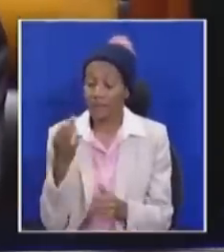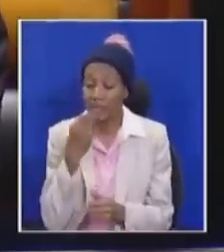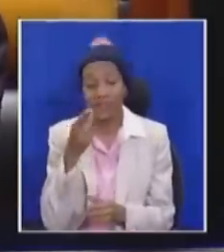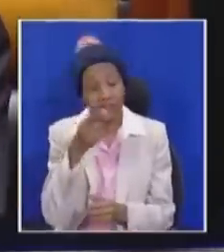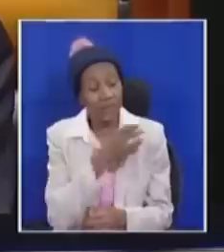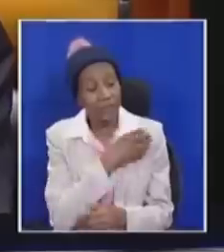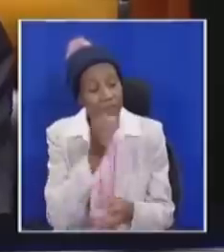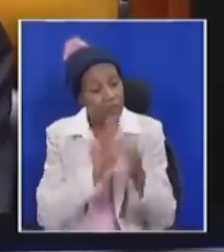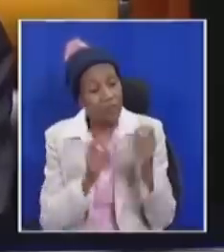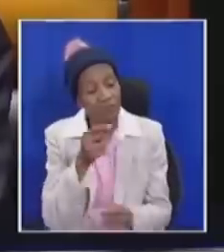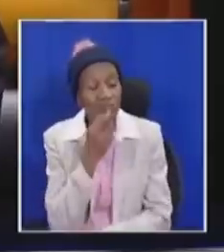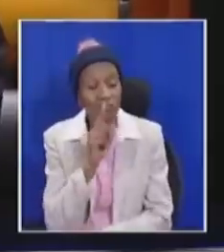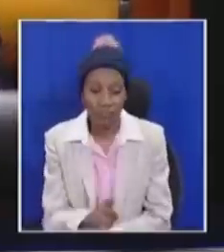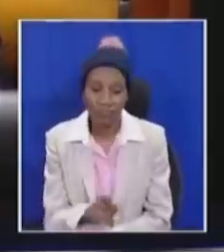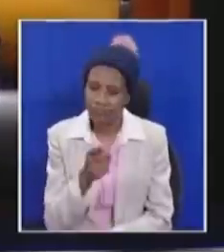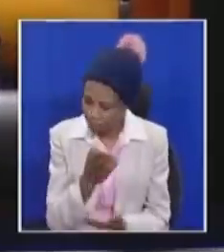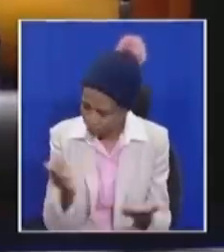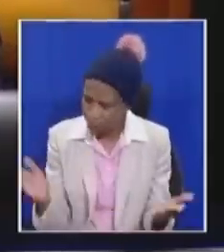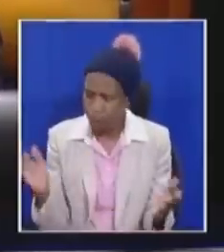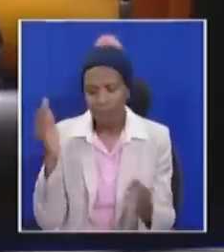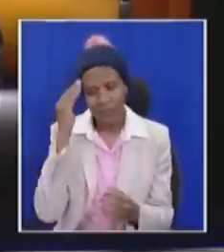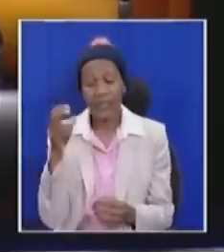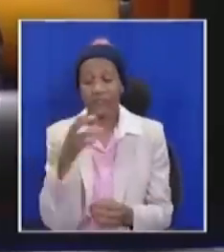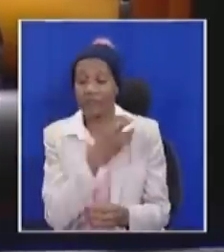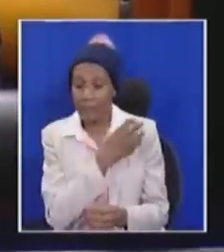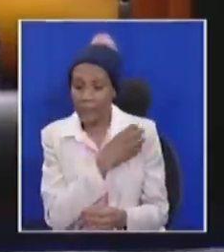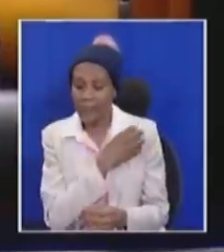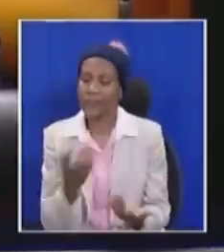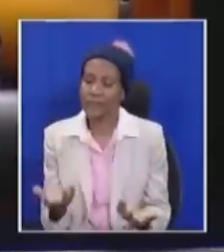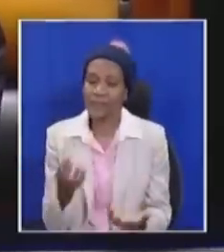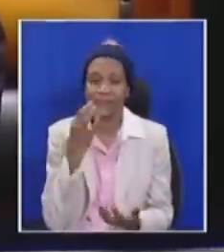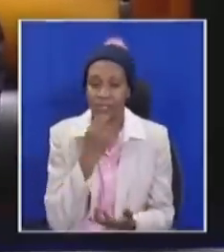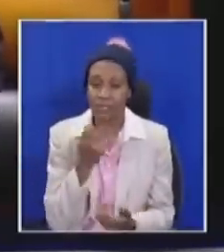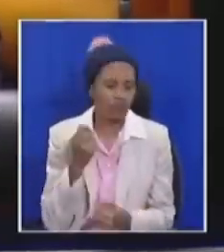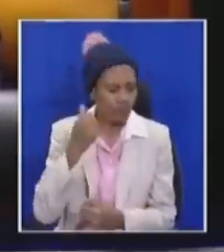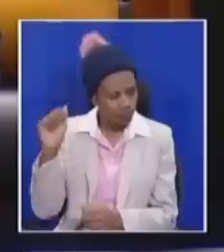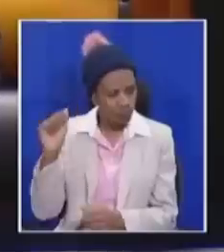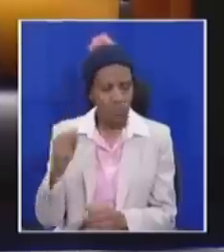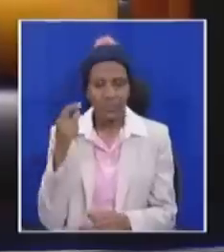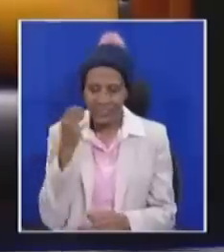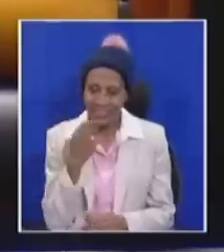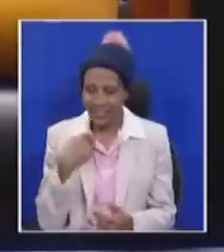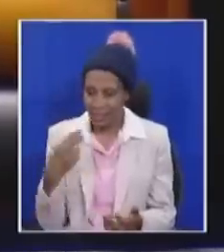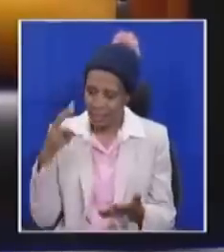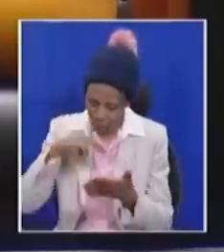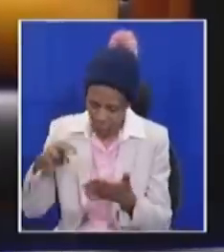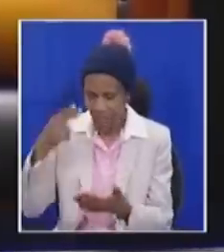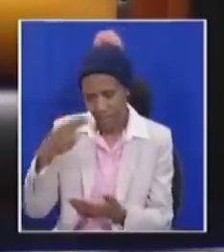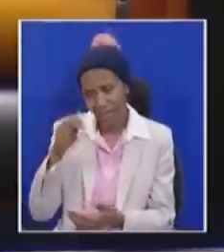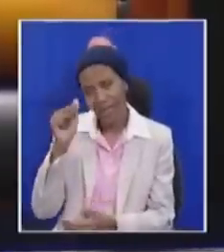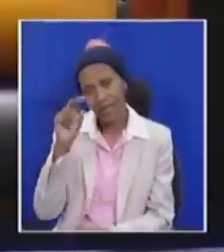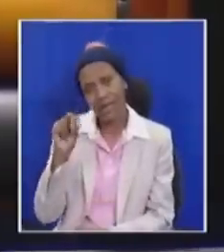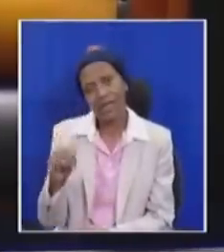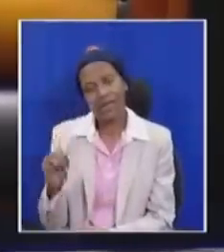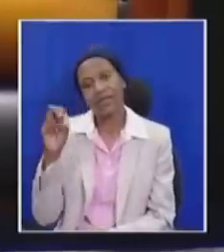that. It is usual in the House when the minister, as she did, said she didn't say it, that I must check Hansard. That's fair. I asked